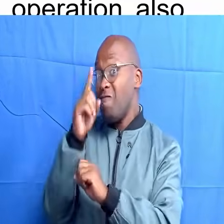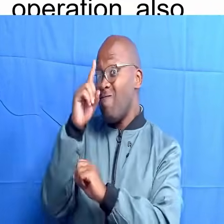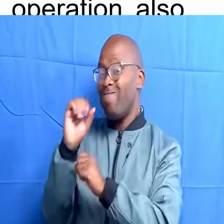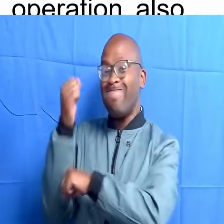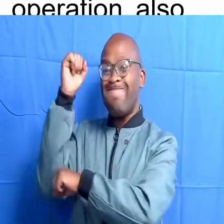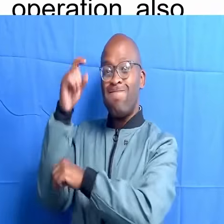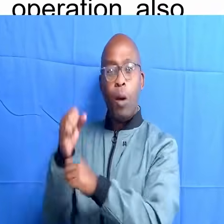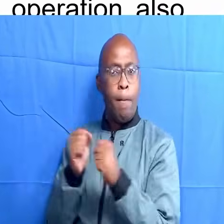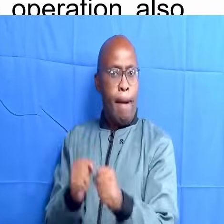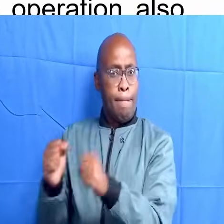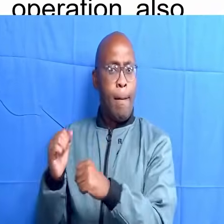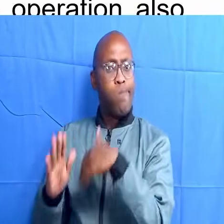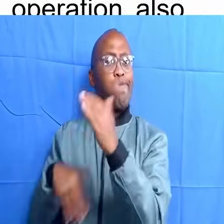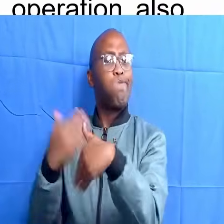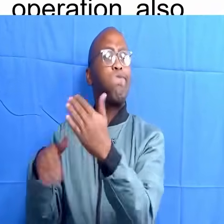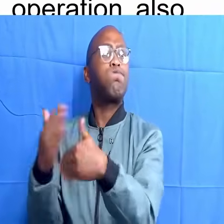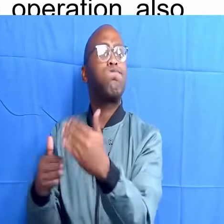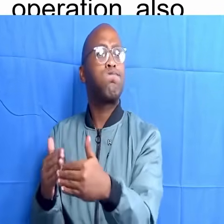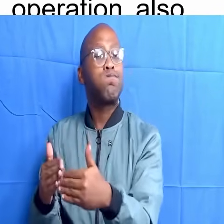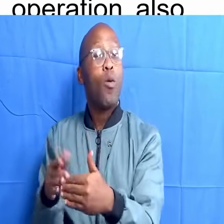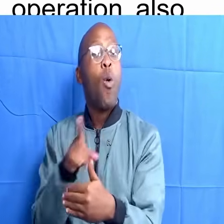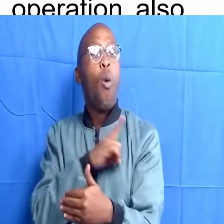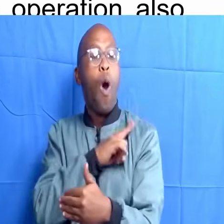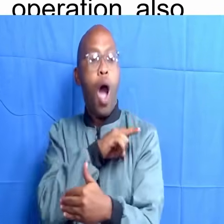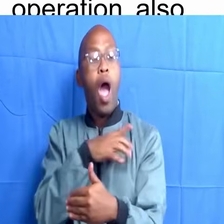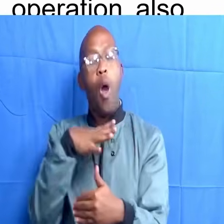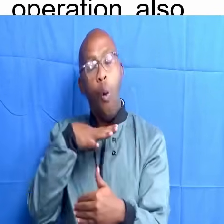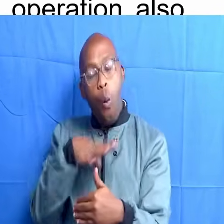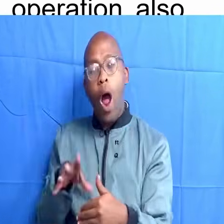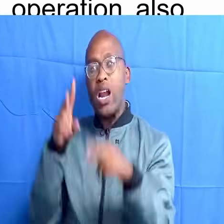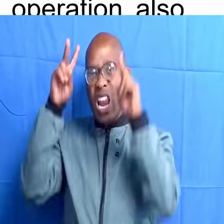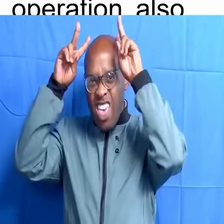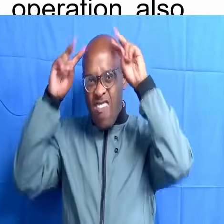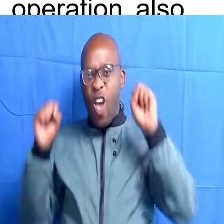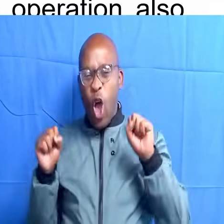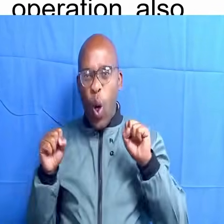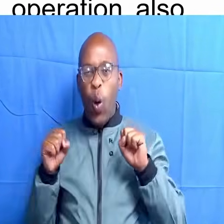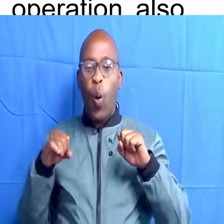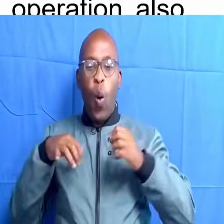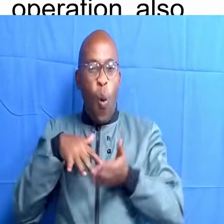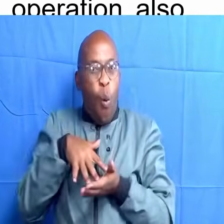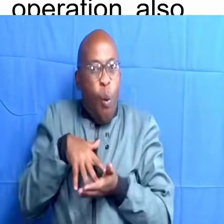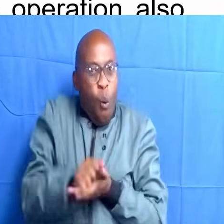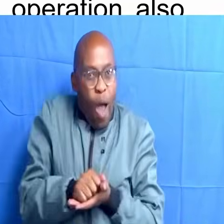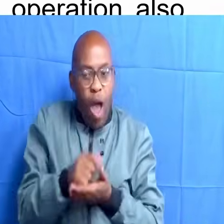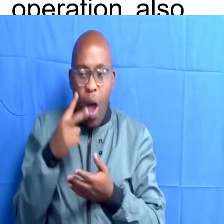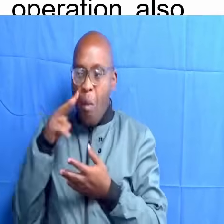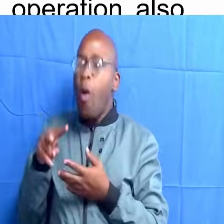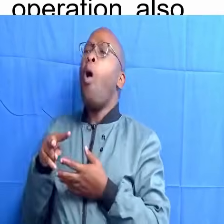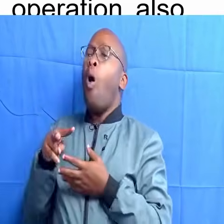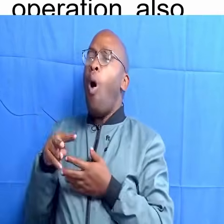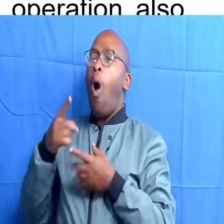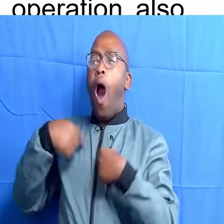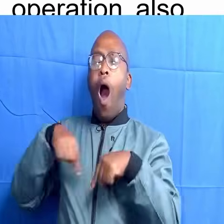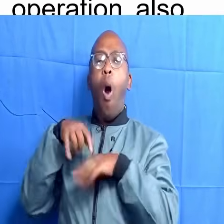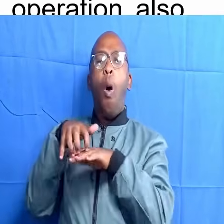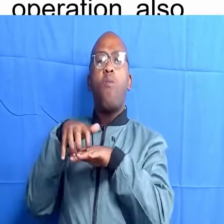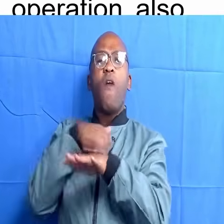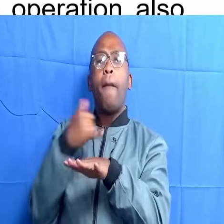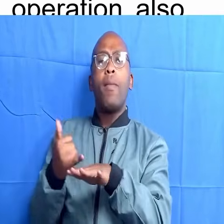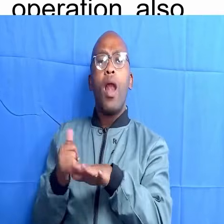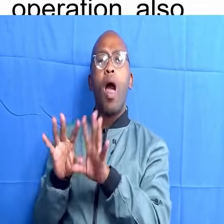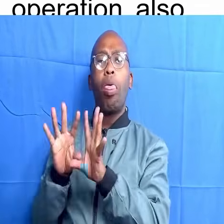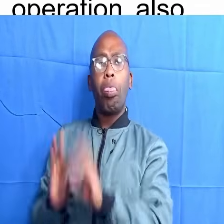leaves so that they can be able to see the Viet Congs and use their technological weapons on them so that they can